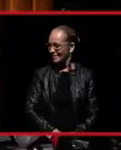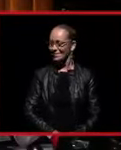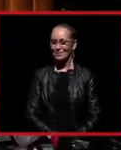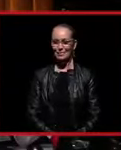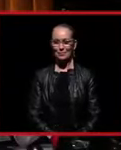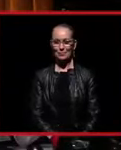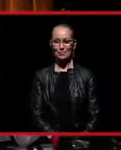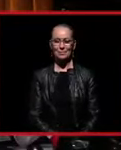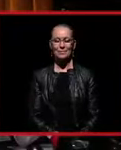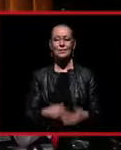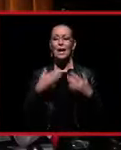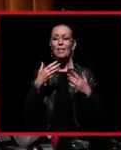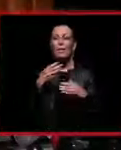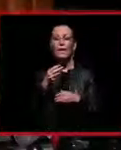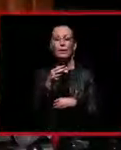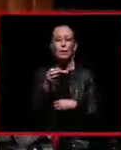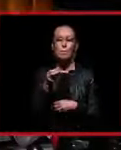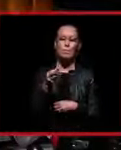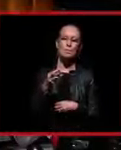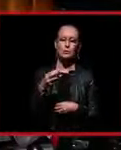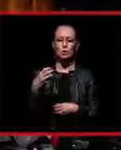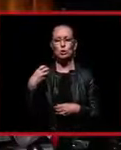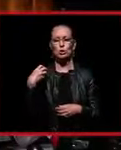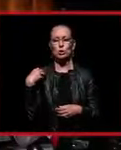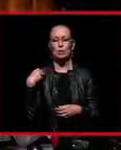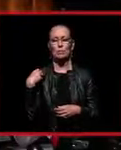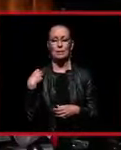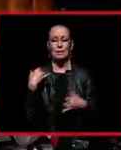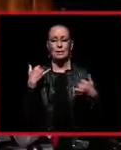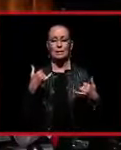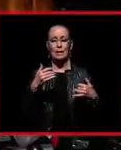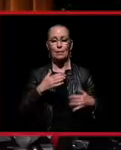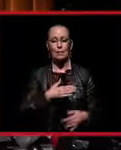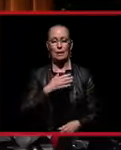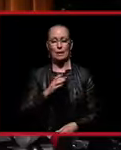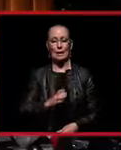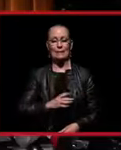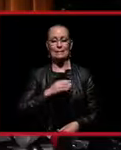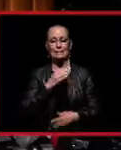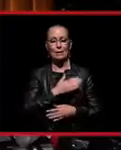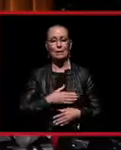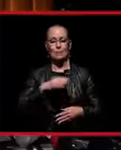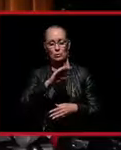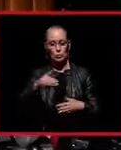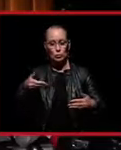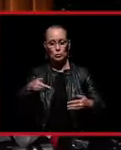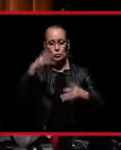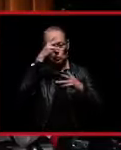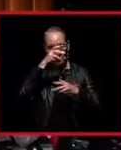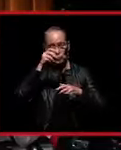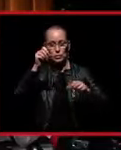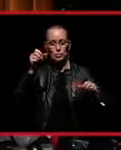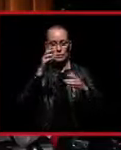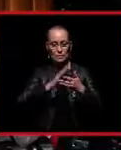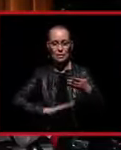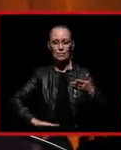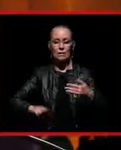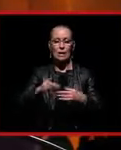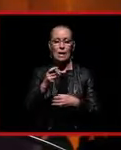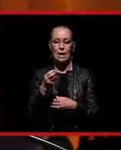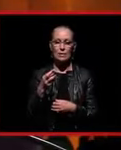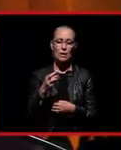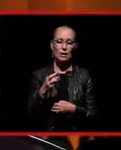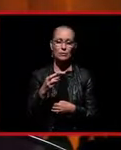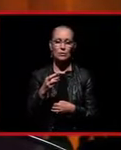Thank you, Mr. Chairman. It is now my distinct pleasure to introduce to you the president of our college, Dr. Ira